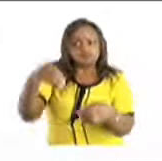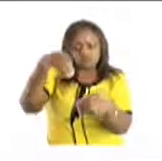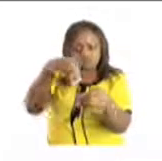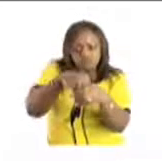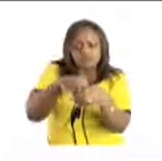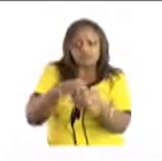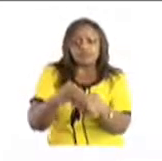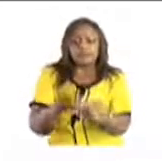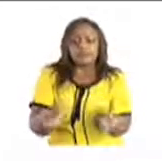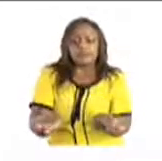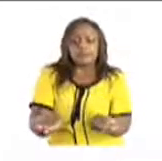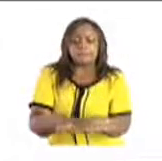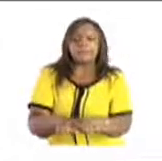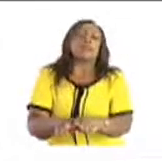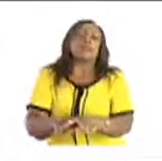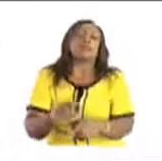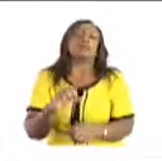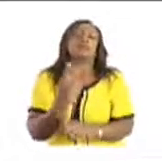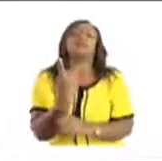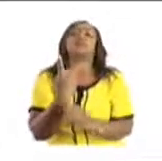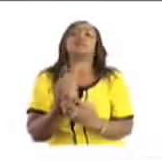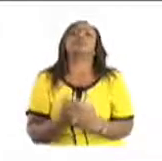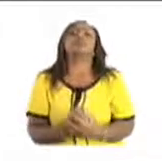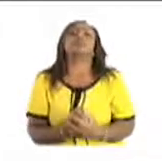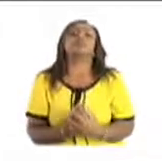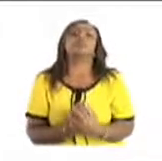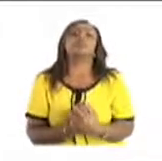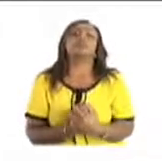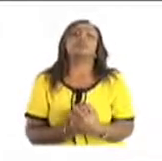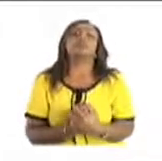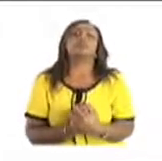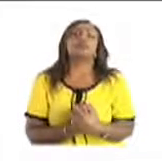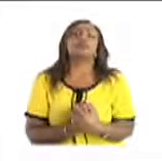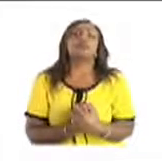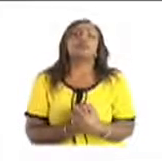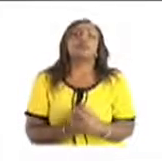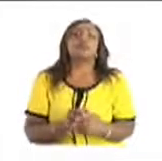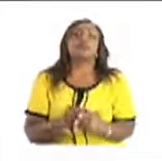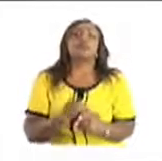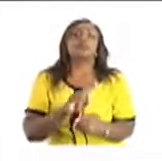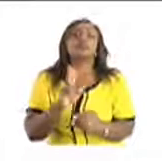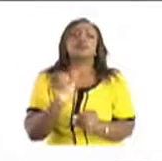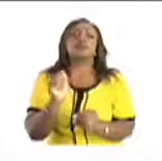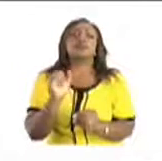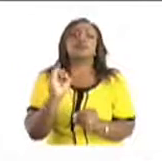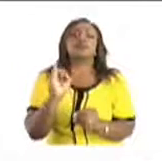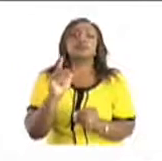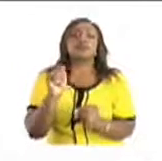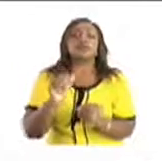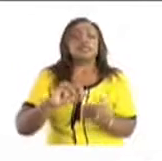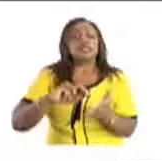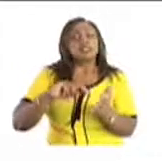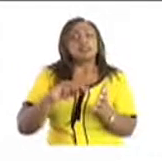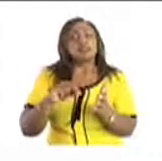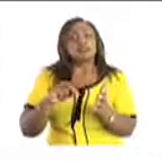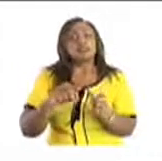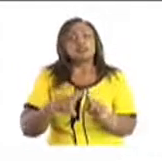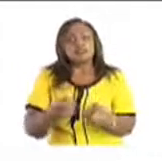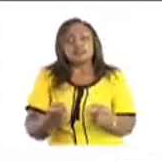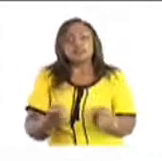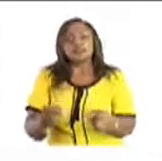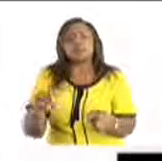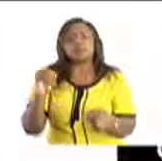that different things that make up something, and a habit is something that you